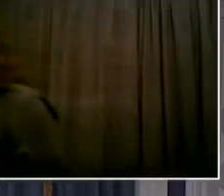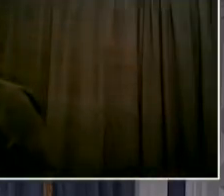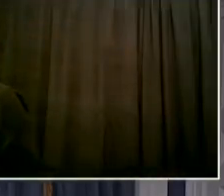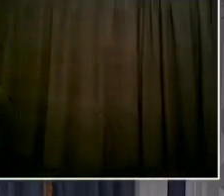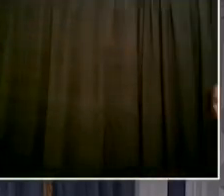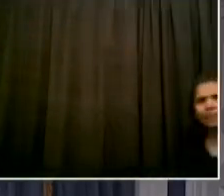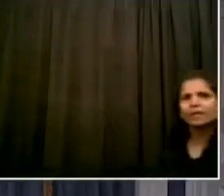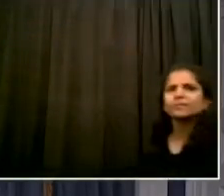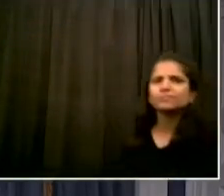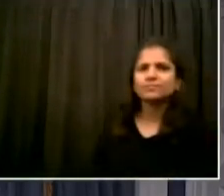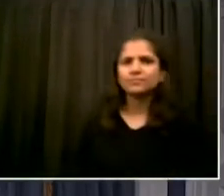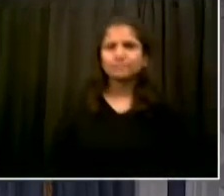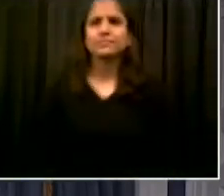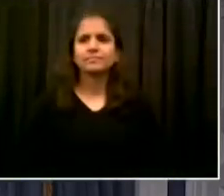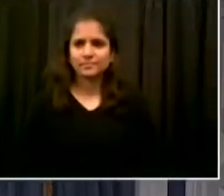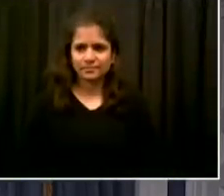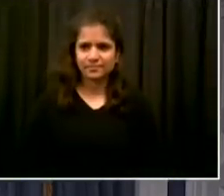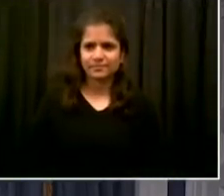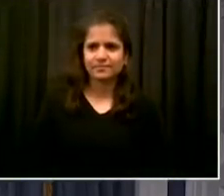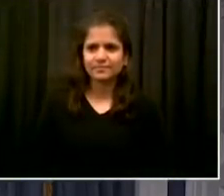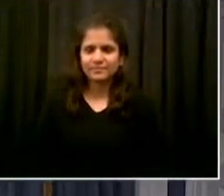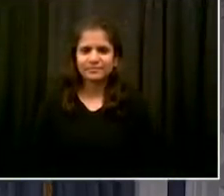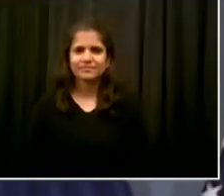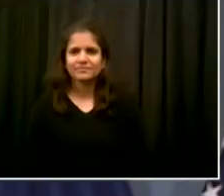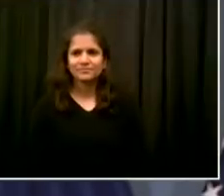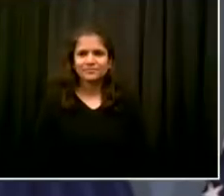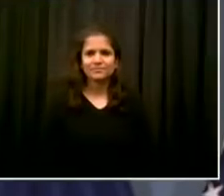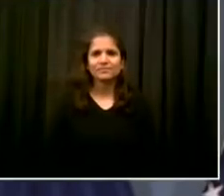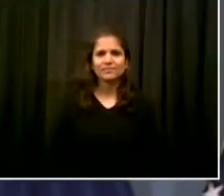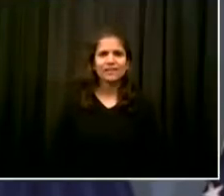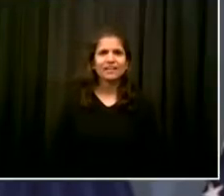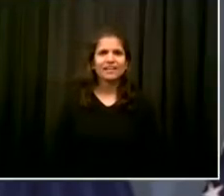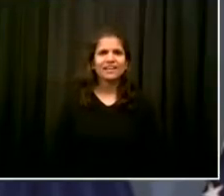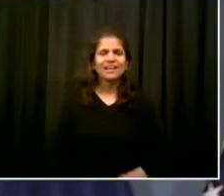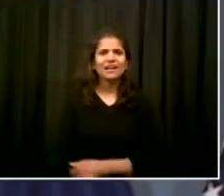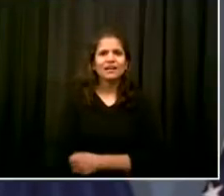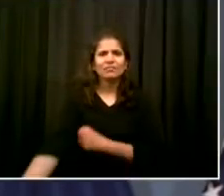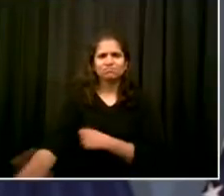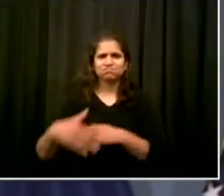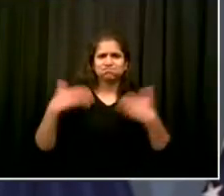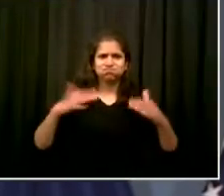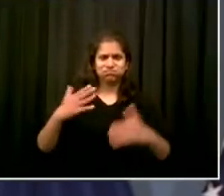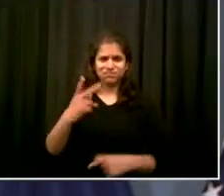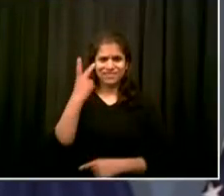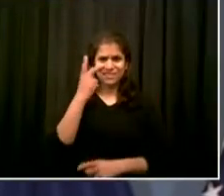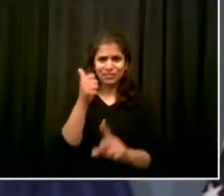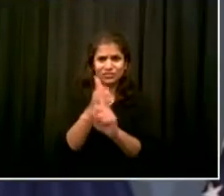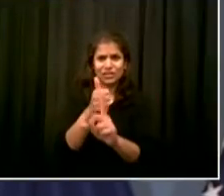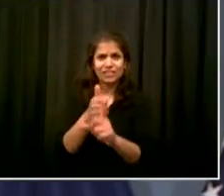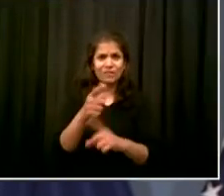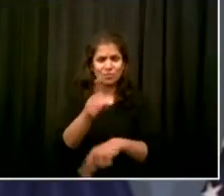And you're hearing how personal this work is. You are hearing that this is a choice people made, confronted with